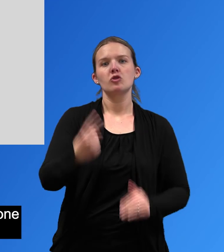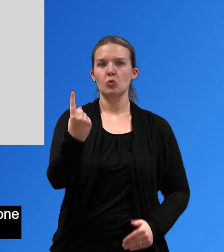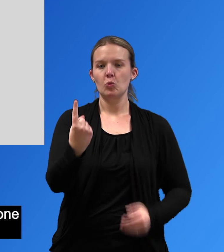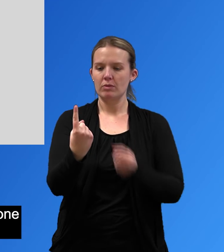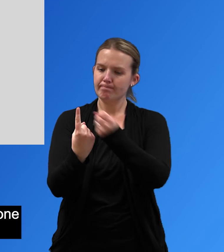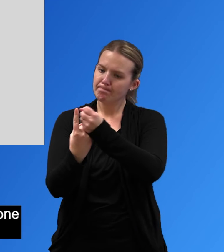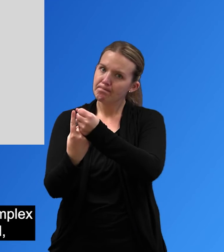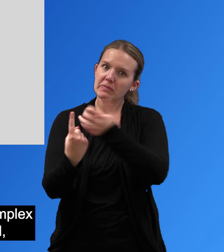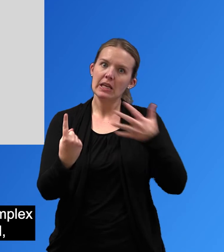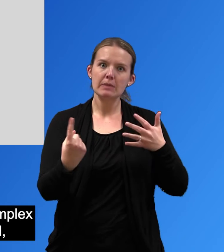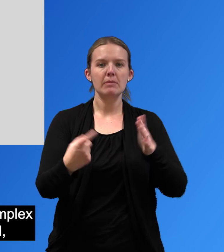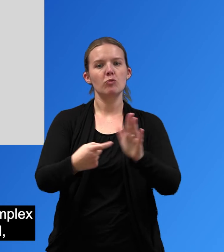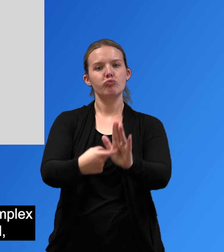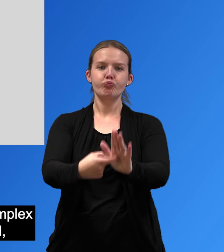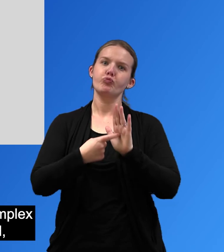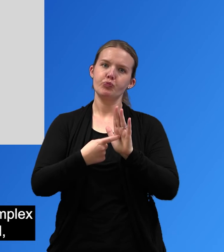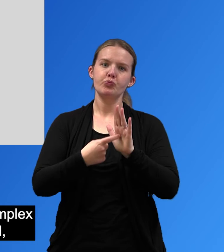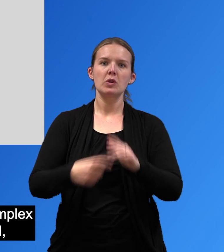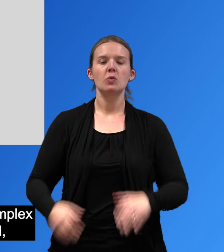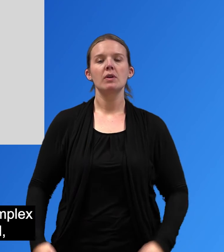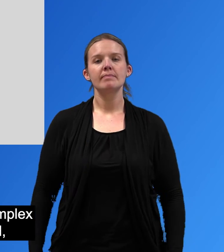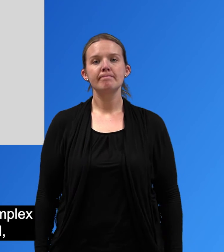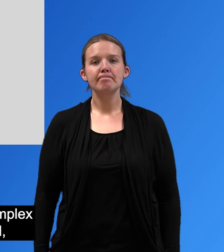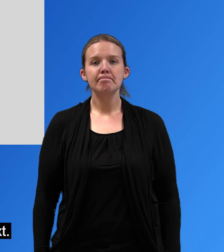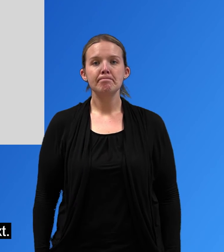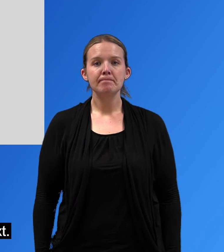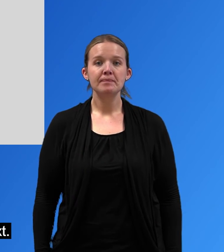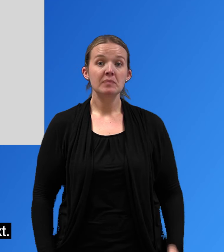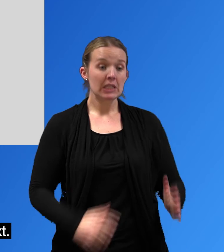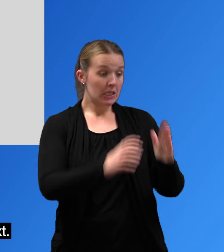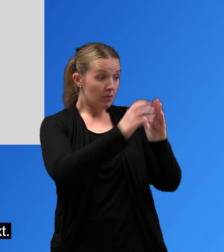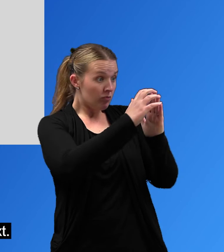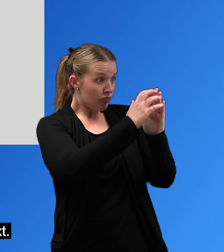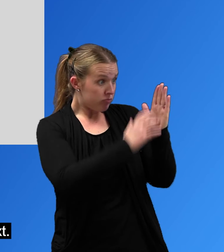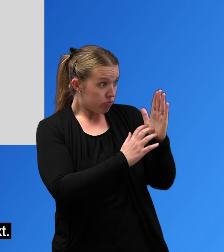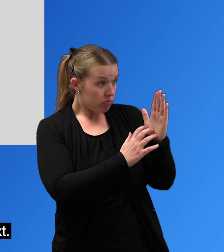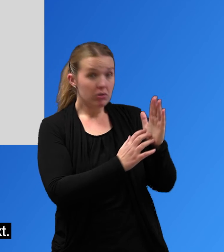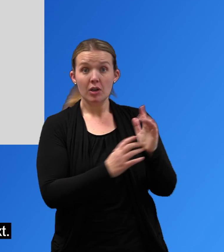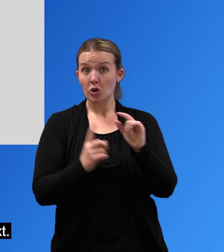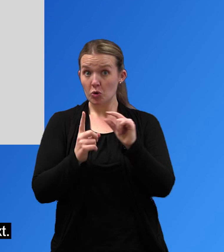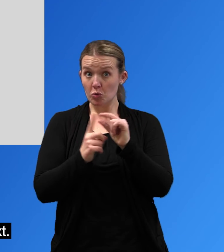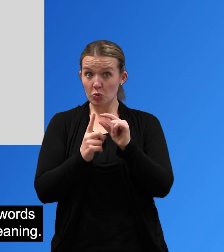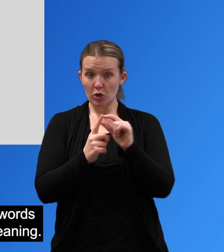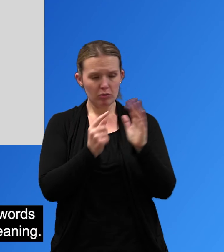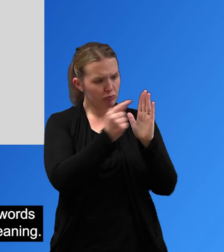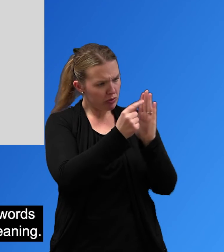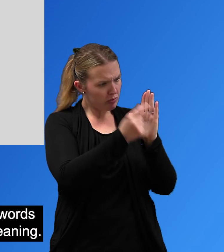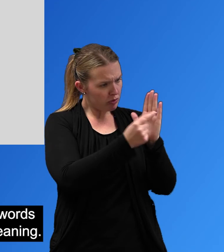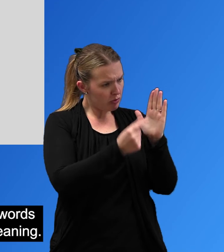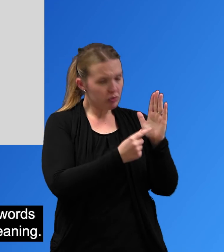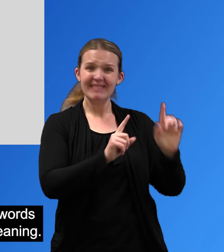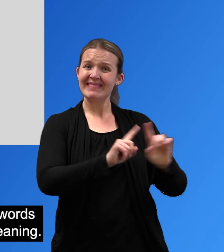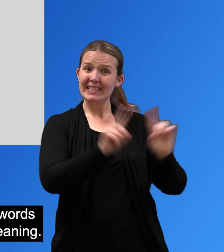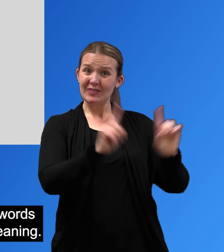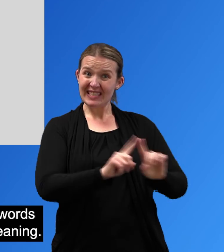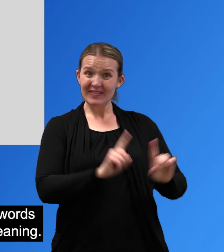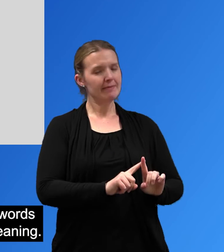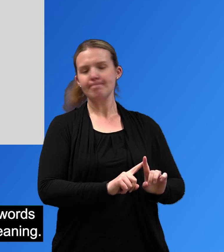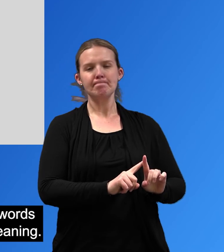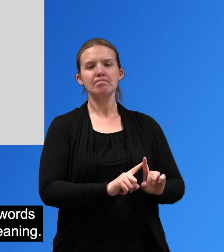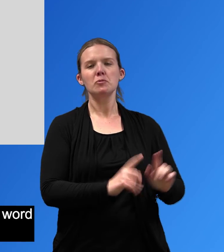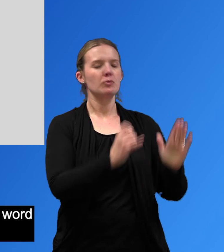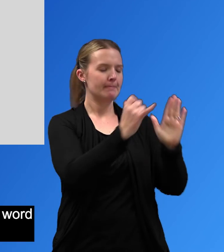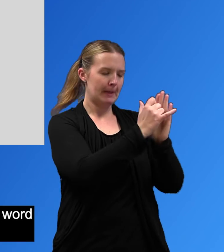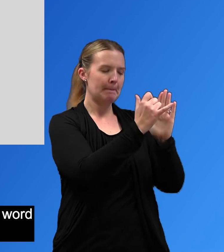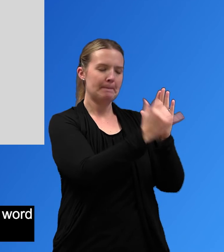sentence. If you must use a complex or technical word, define it in the text. Avoid using different words that have the same